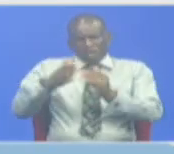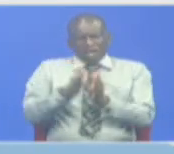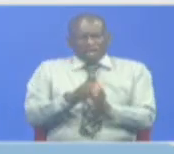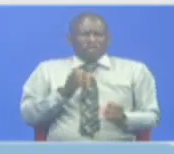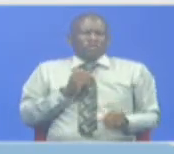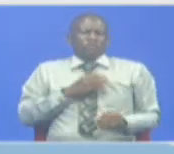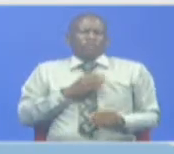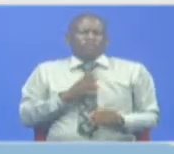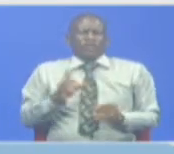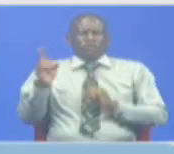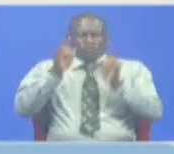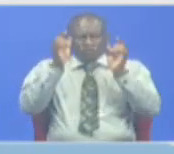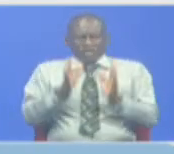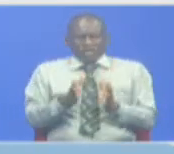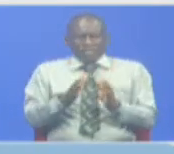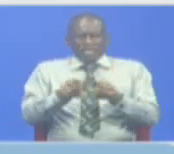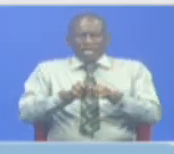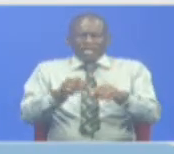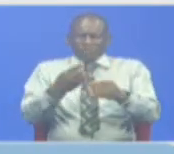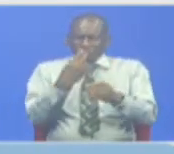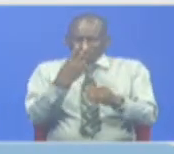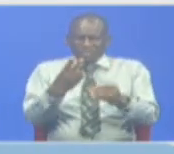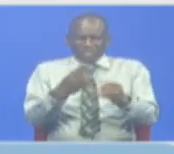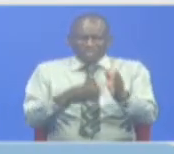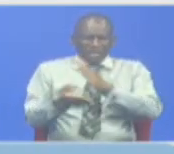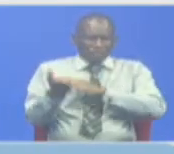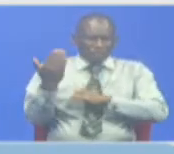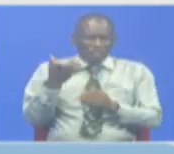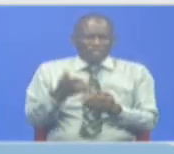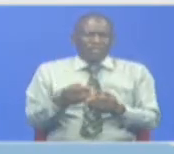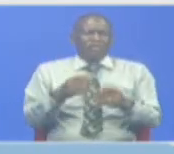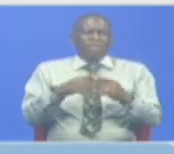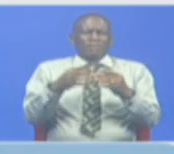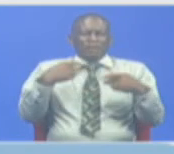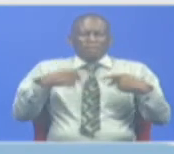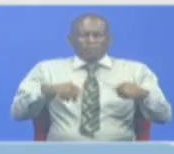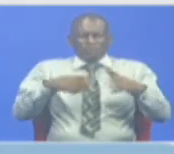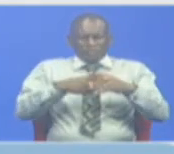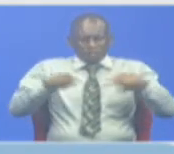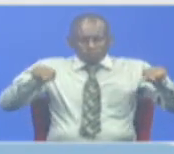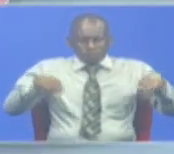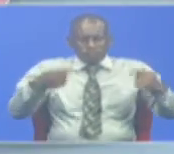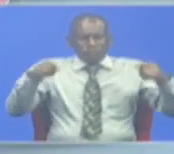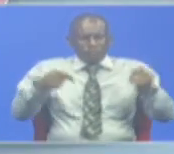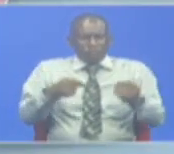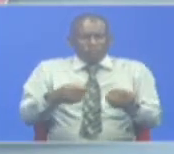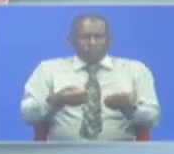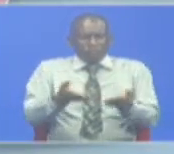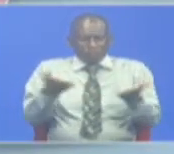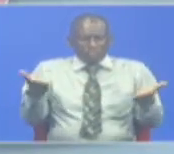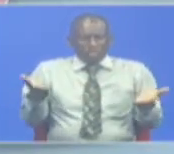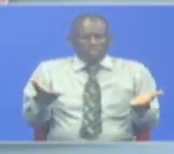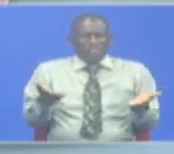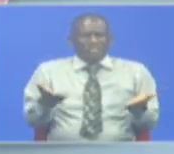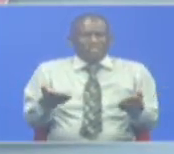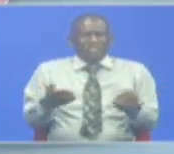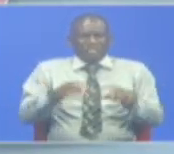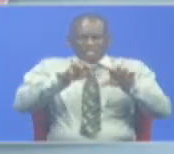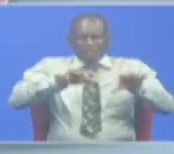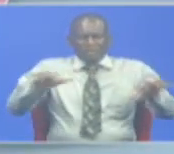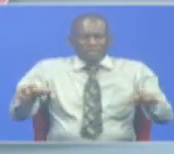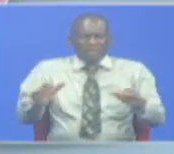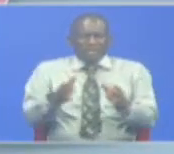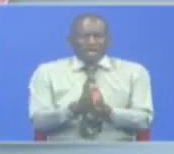as was witnessed earlier in Feb. Now, people begin fighting for precious and dwindling supplies at the market,